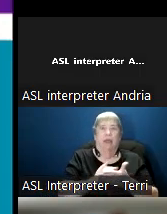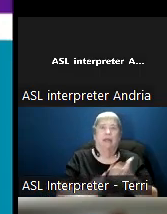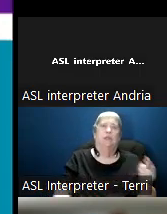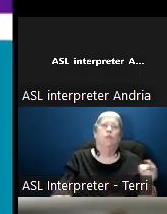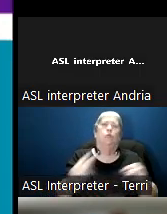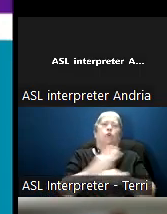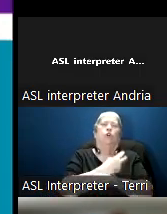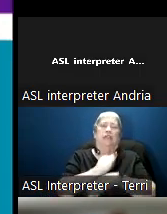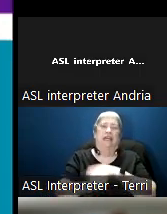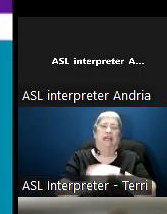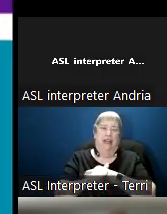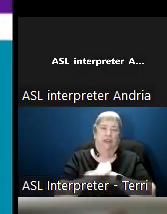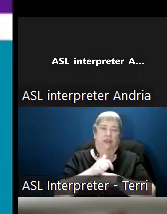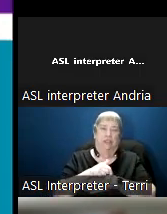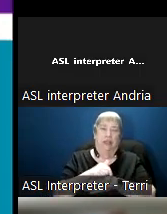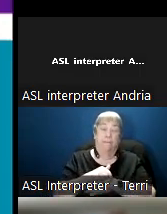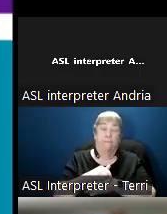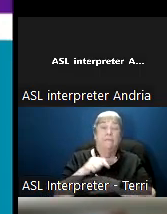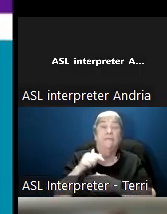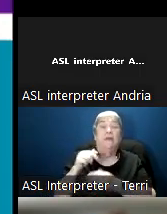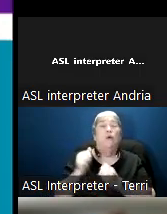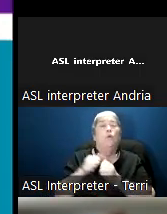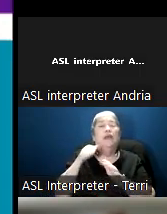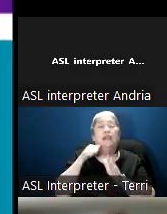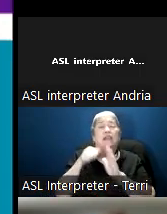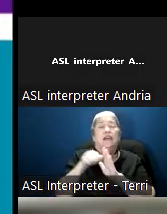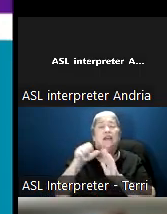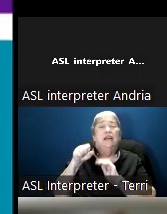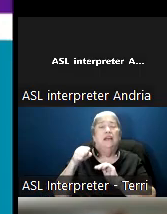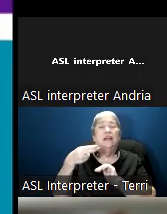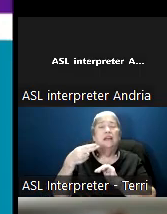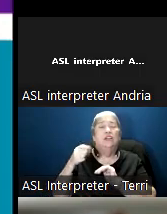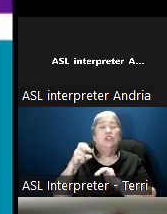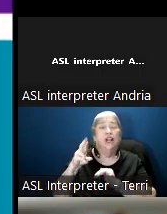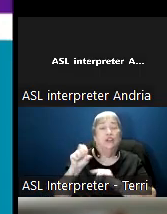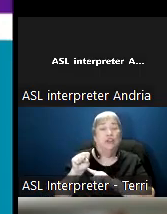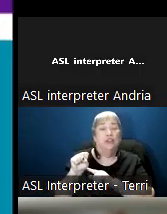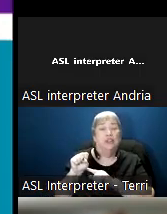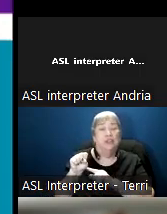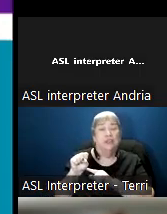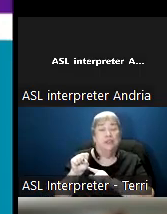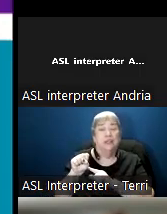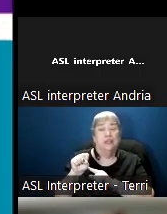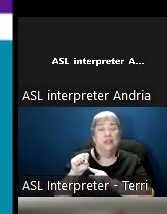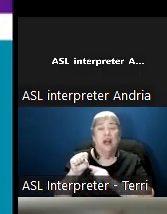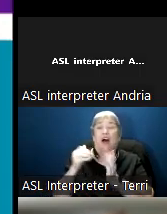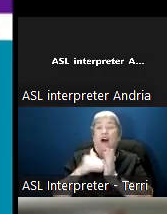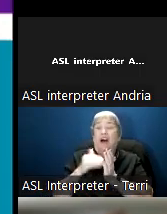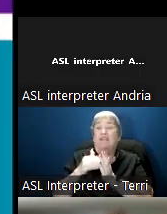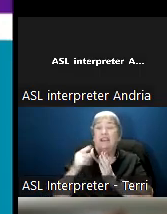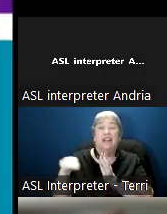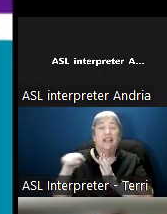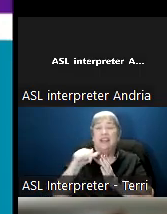Shelters, one of the barriers we're really working to fix here in Maryland is shelters. A lot of shelters don't take